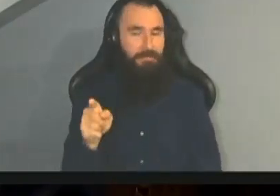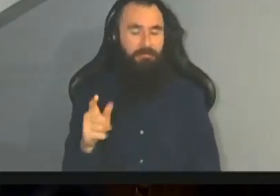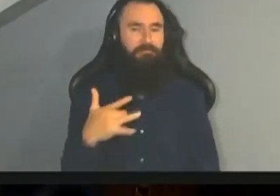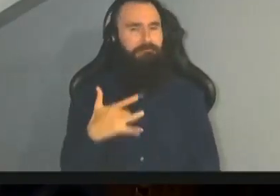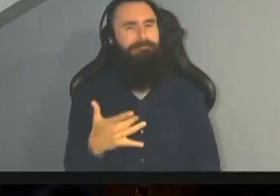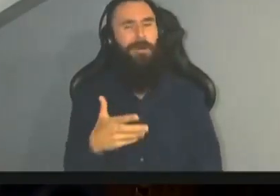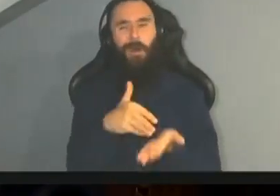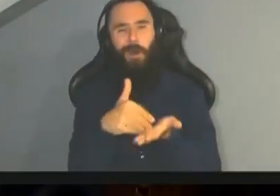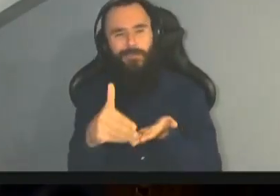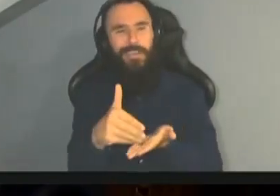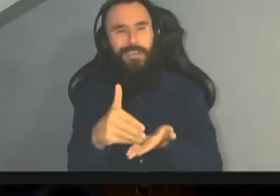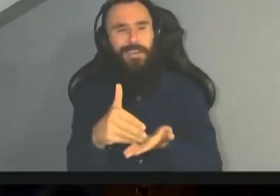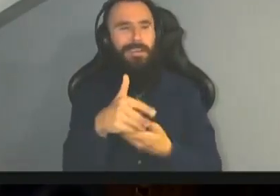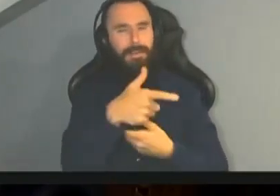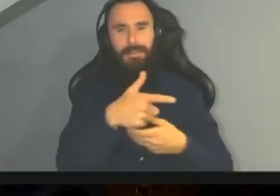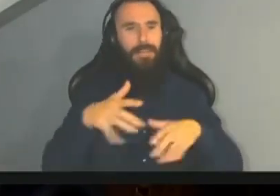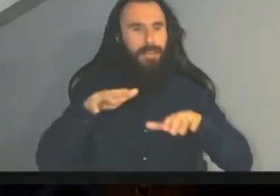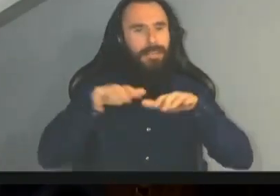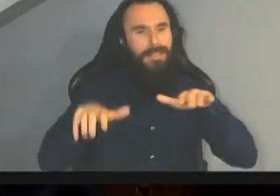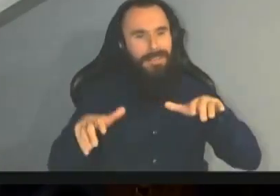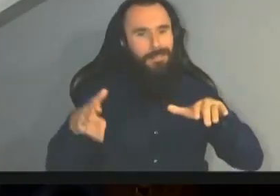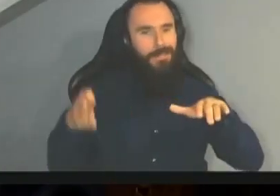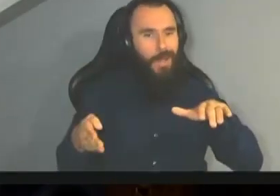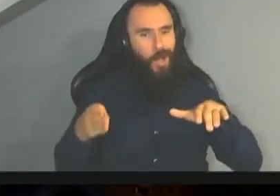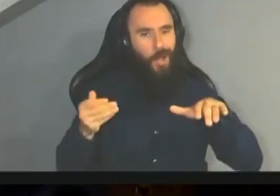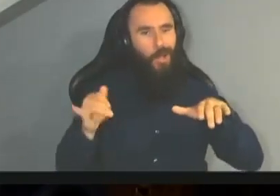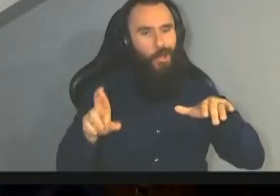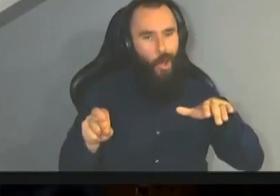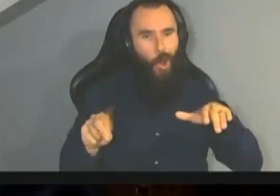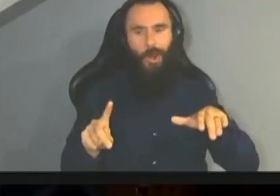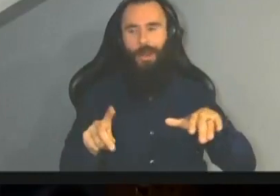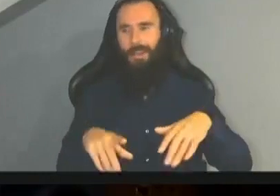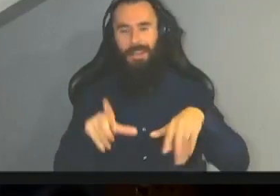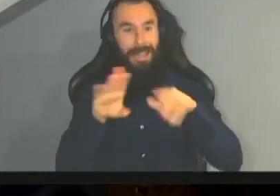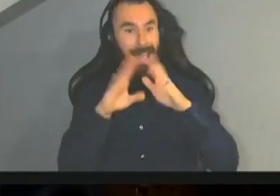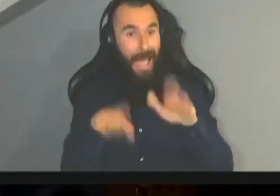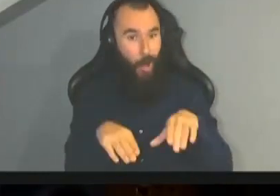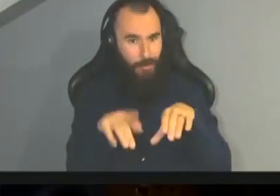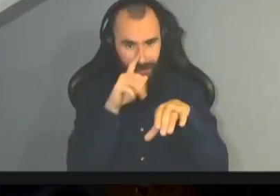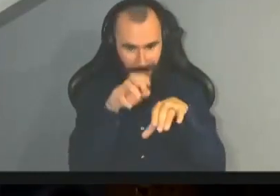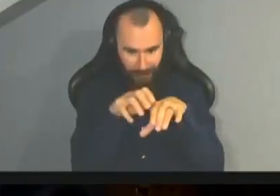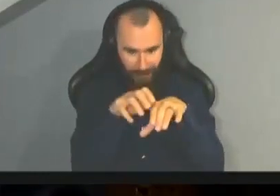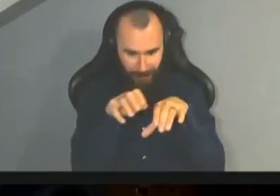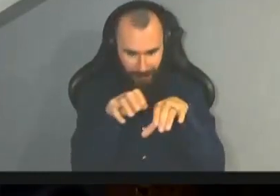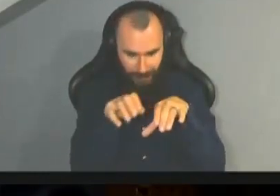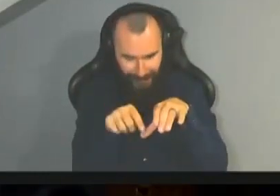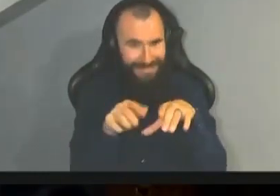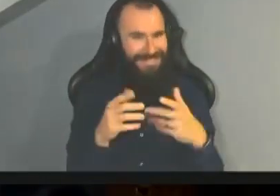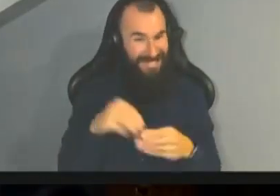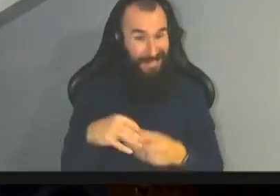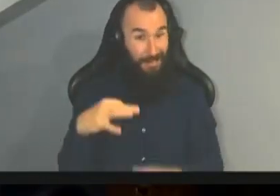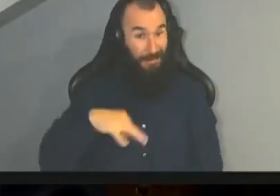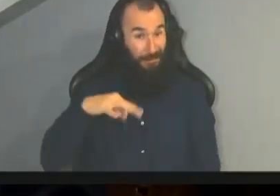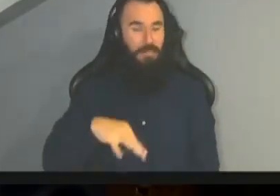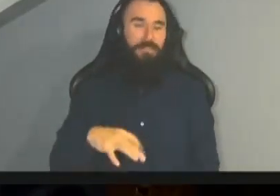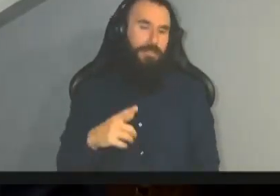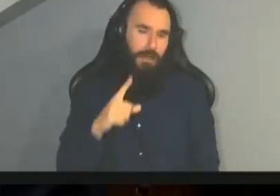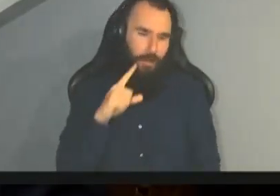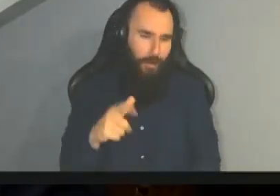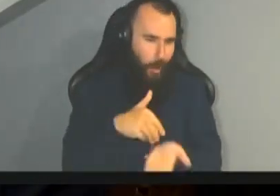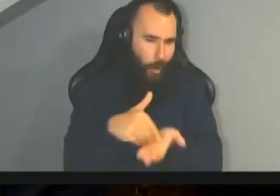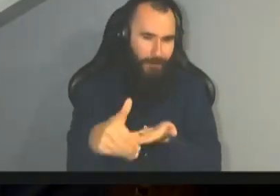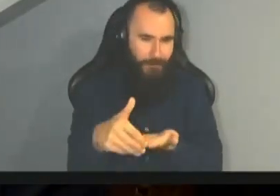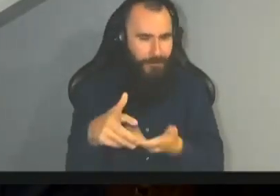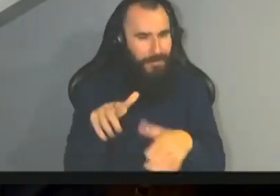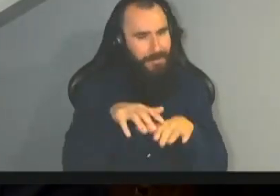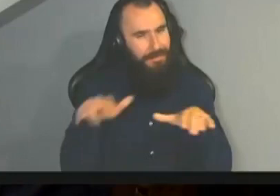located within a side yard next to a house, and in Pittsburgh, that's very often within a side yard setback.